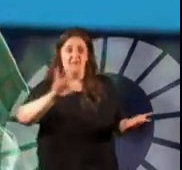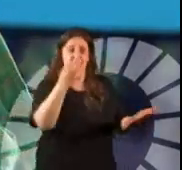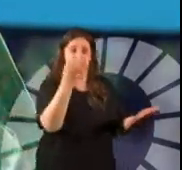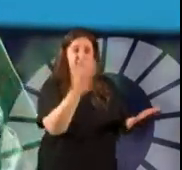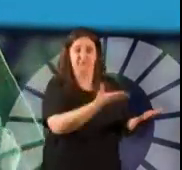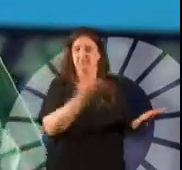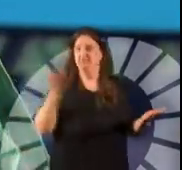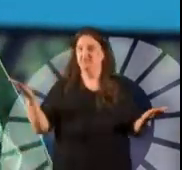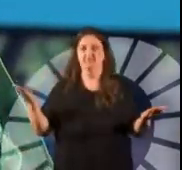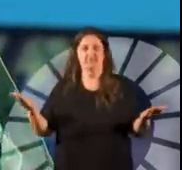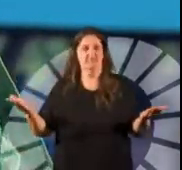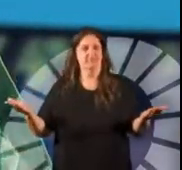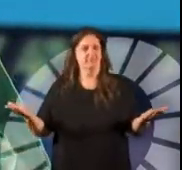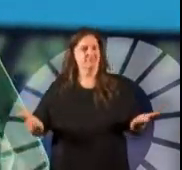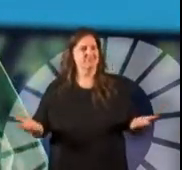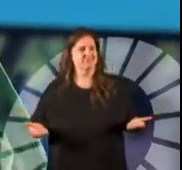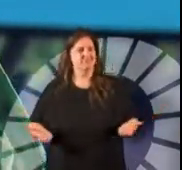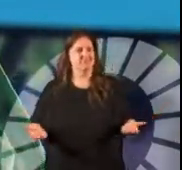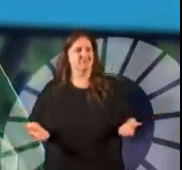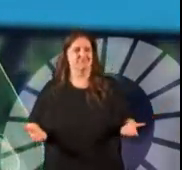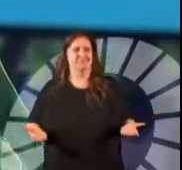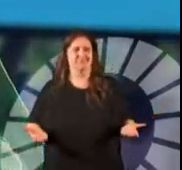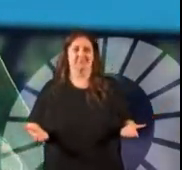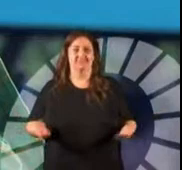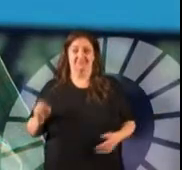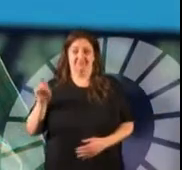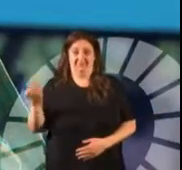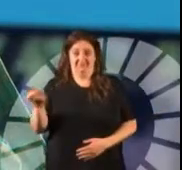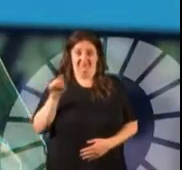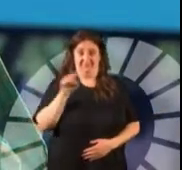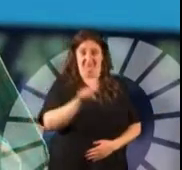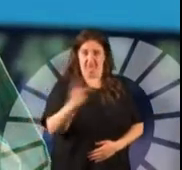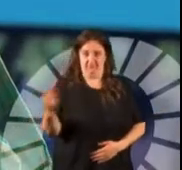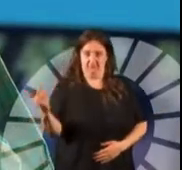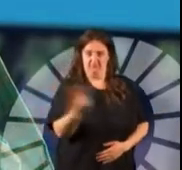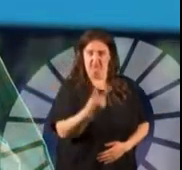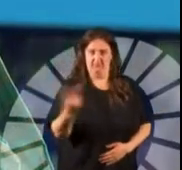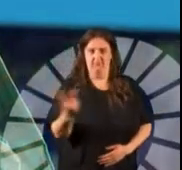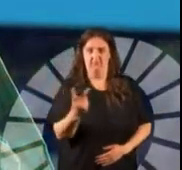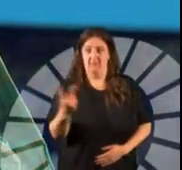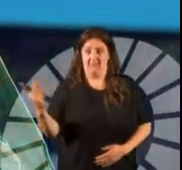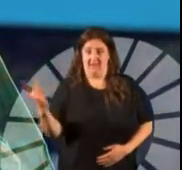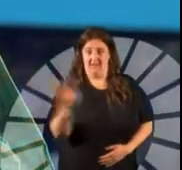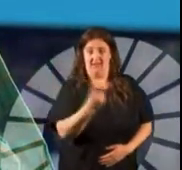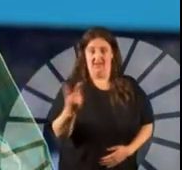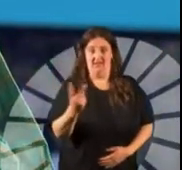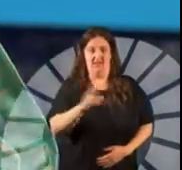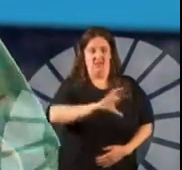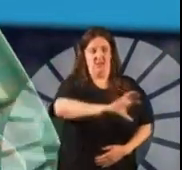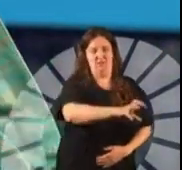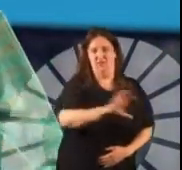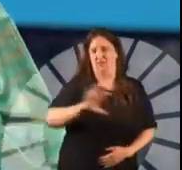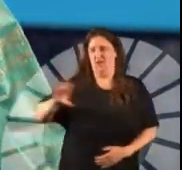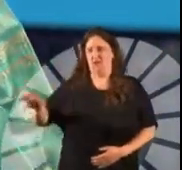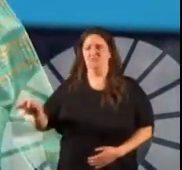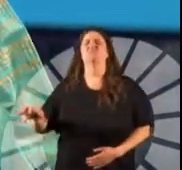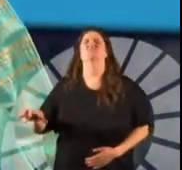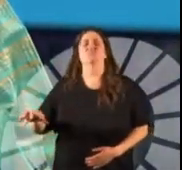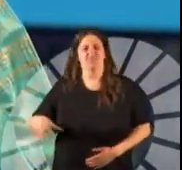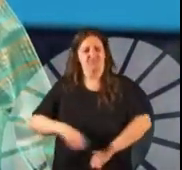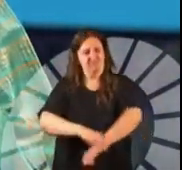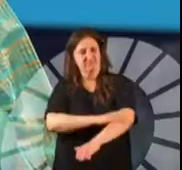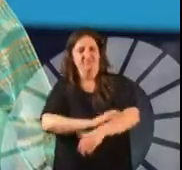possible. Thank you, SG. And thank you to the President of the European Union and